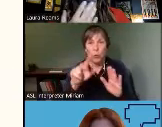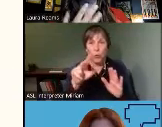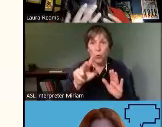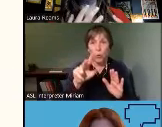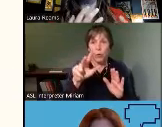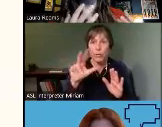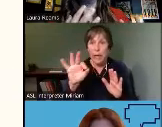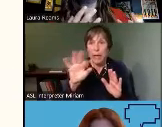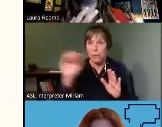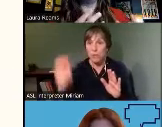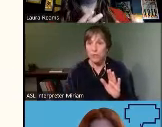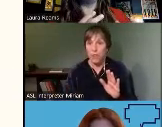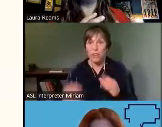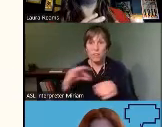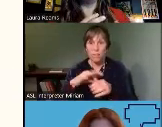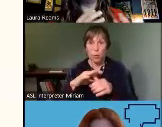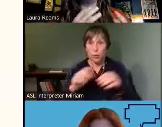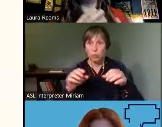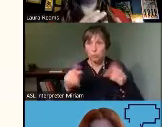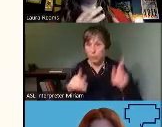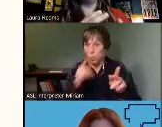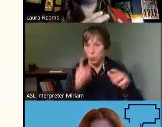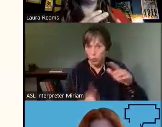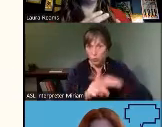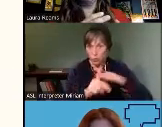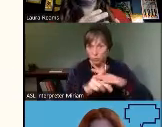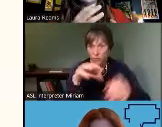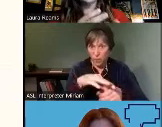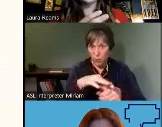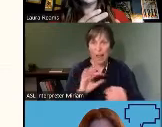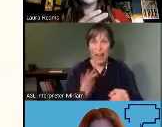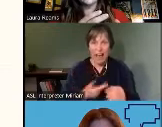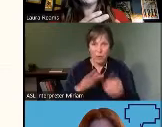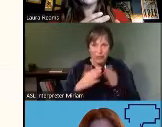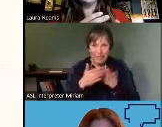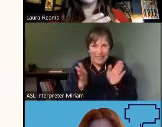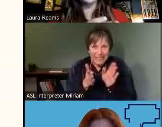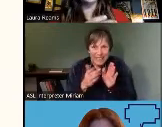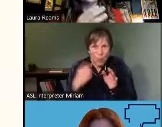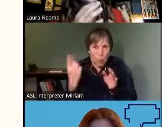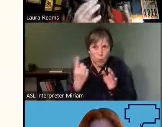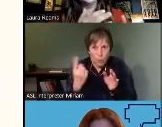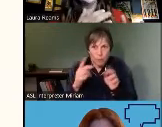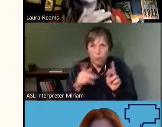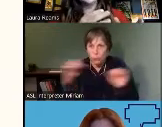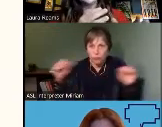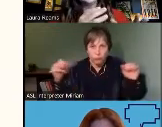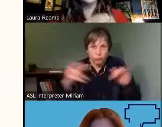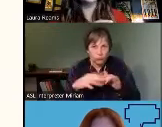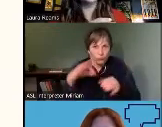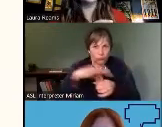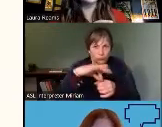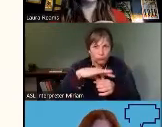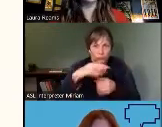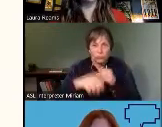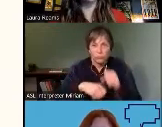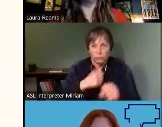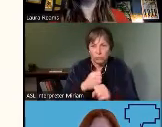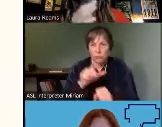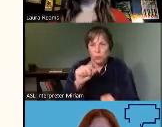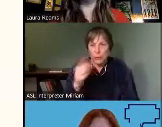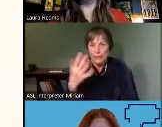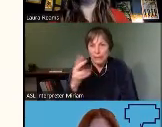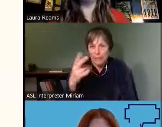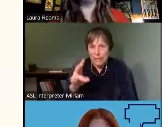that is just specifically looking at our city only voters who came out and voted in our 2017 municipal election